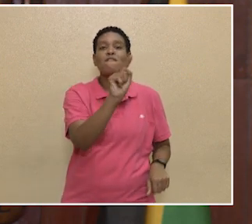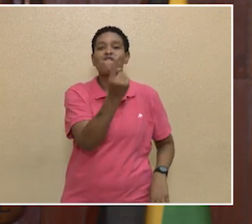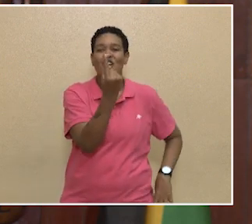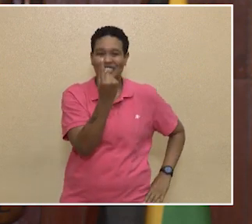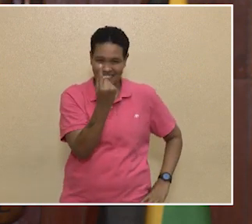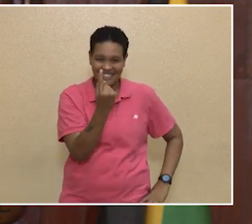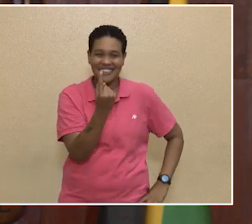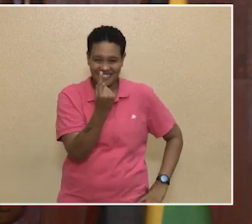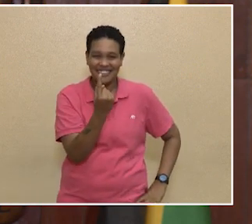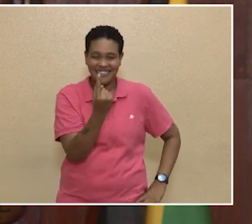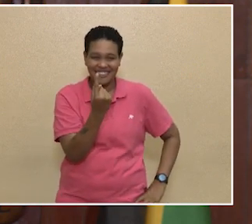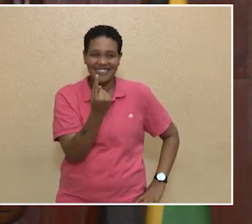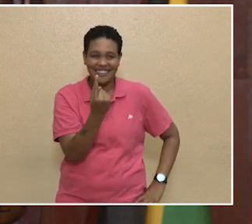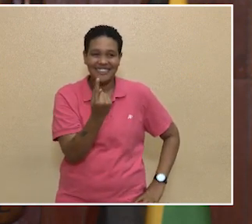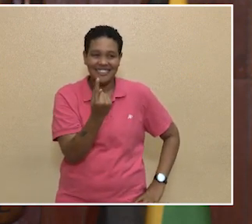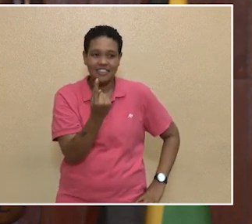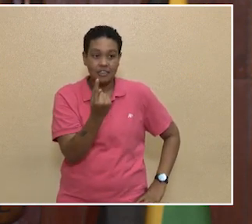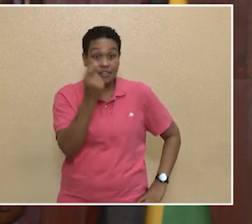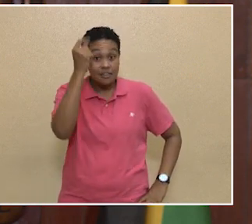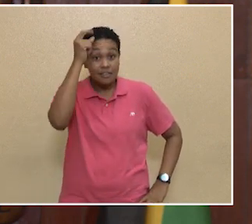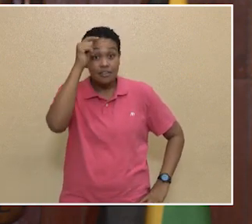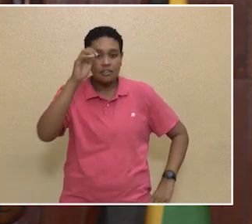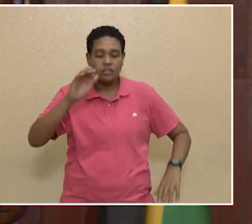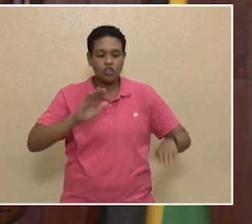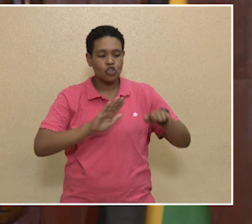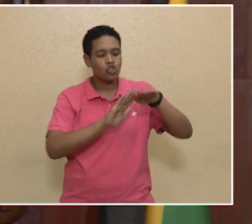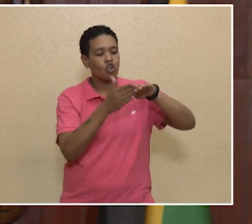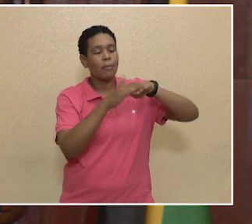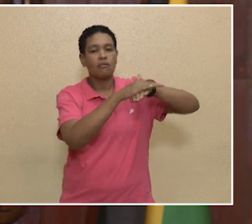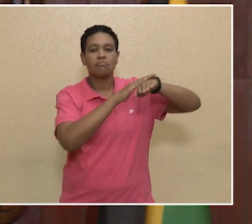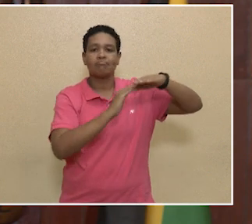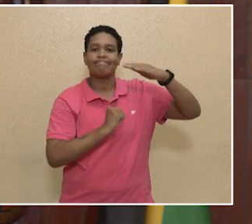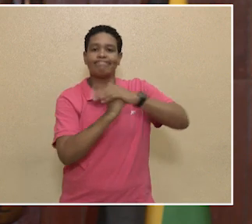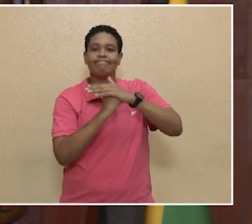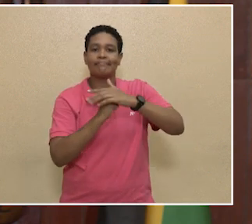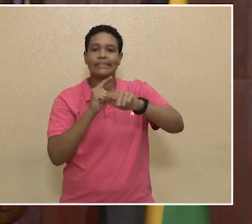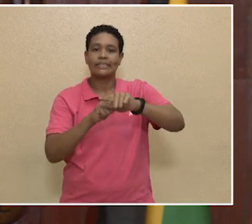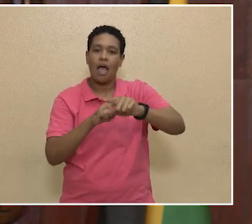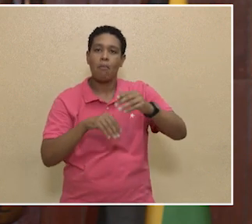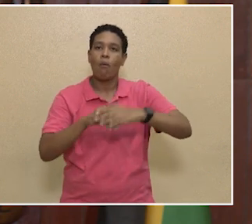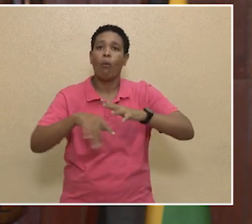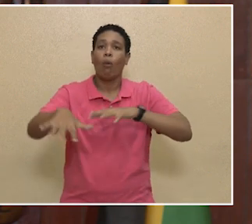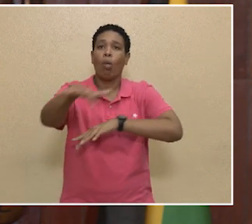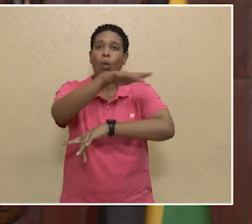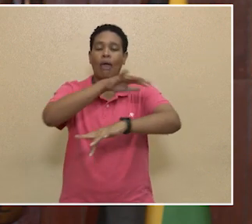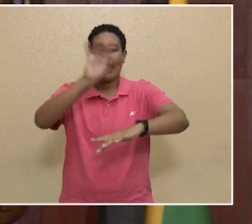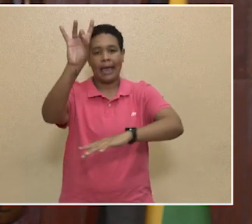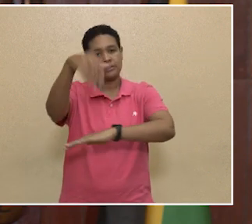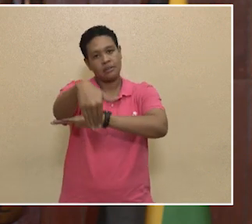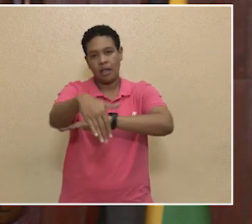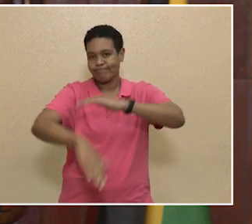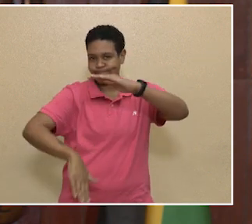1st, there will be an all-island curfew. Let me repeat.